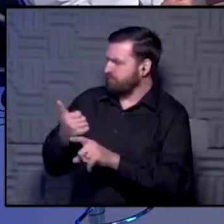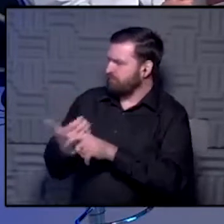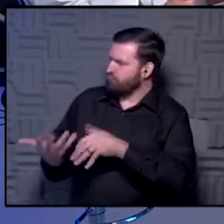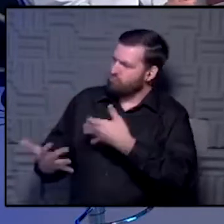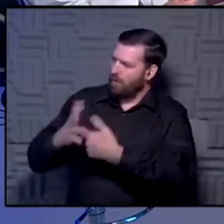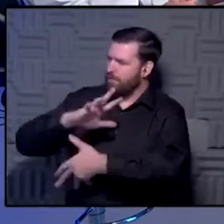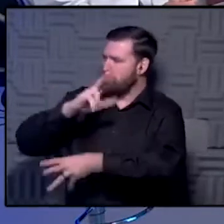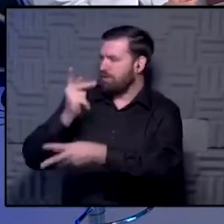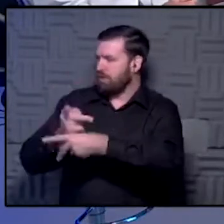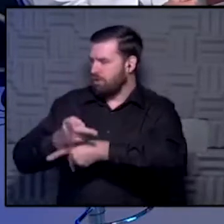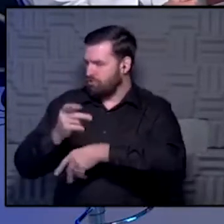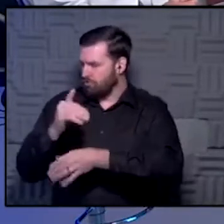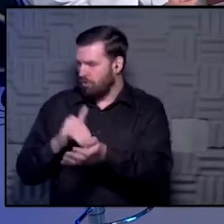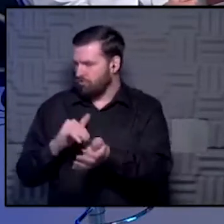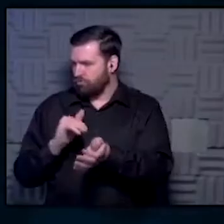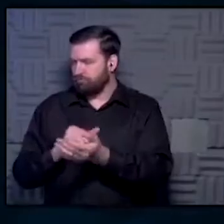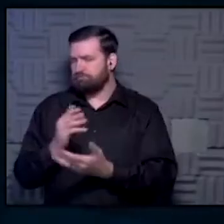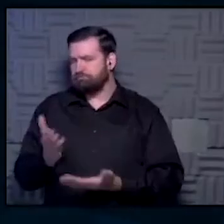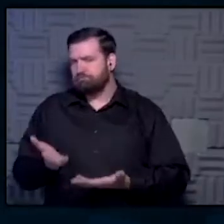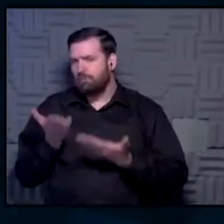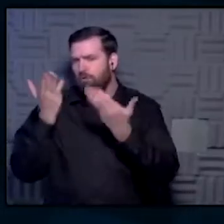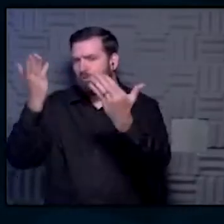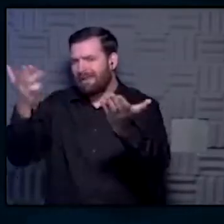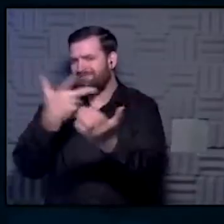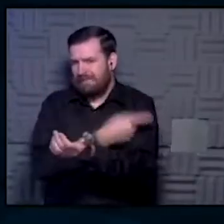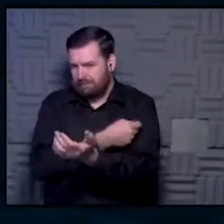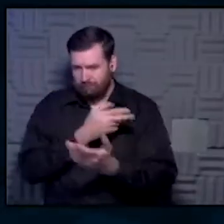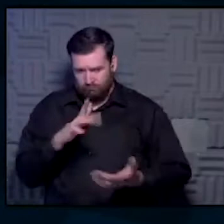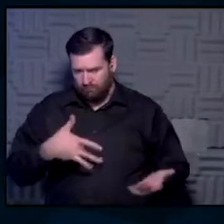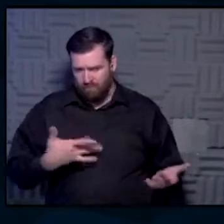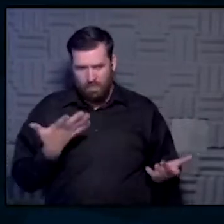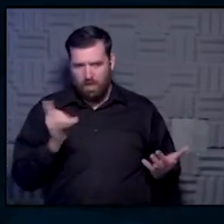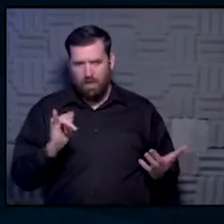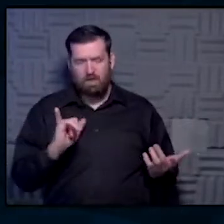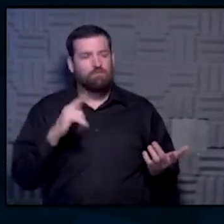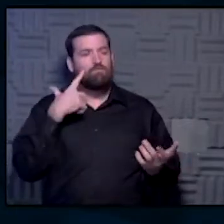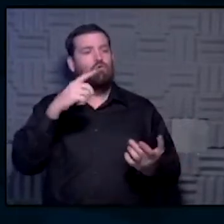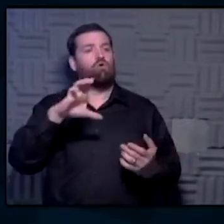about recommending to somebody that they have a vaccine, the COVID vaccine?